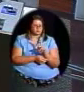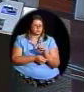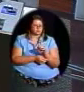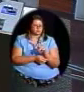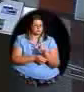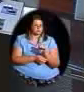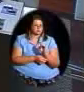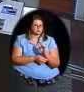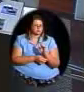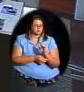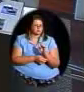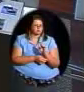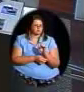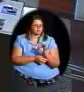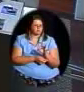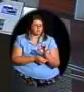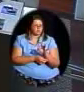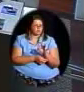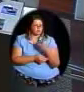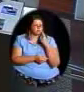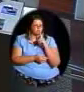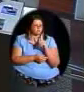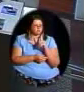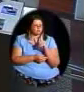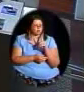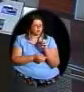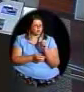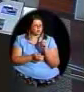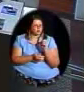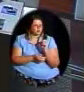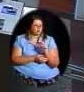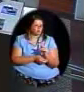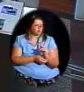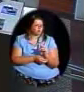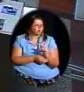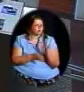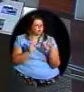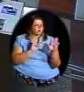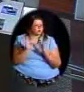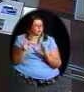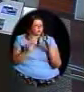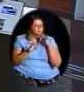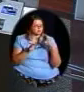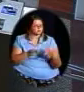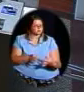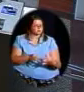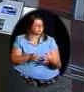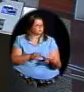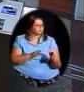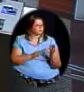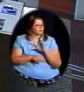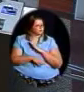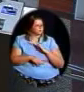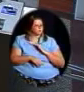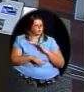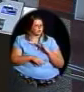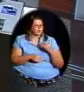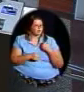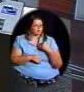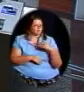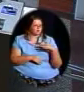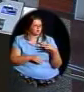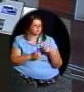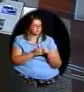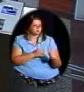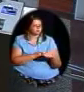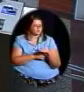acceptable bid as determined by the board. Second. Thank you. I have a motion by Dr. Daniels and a second by